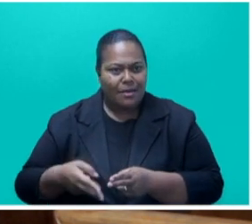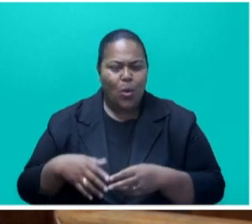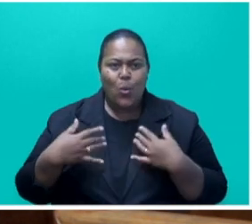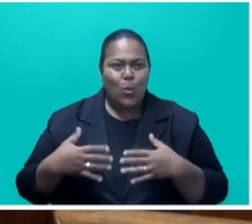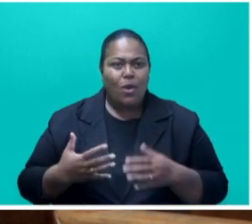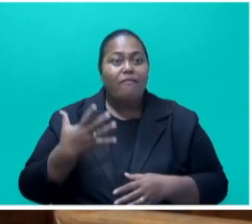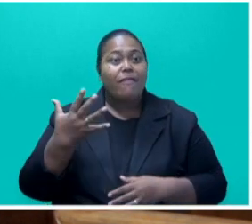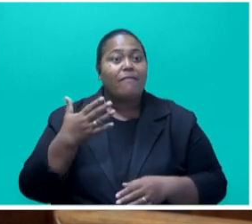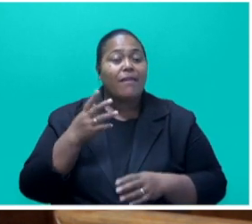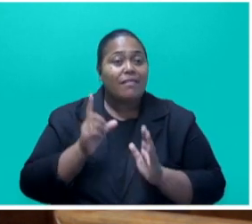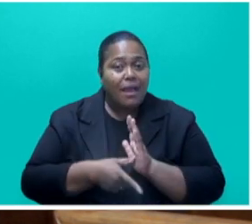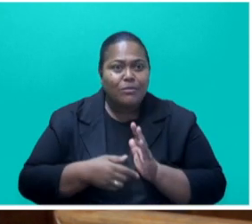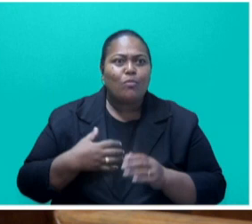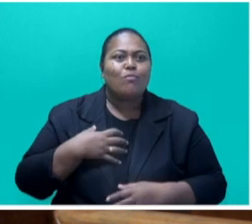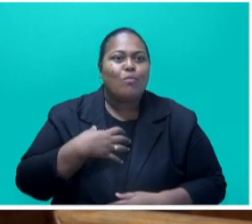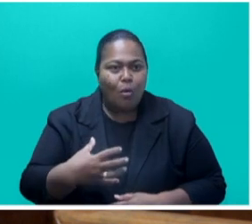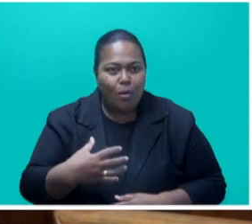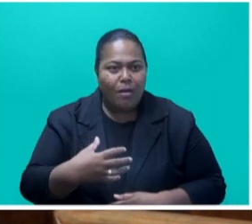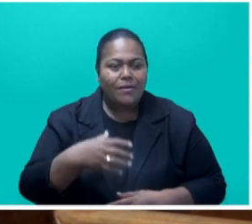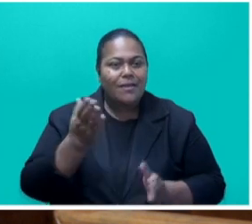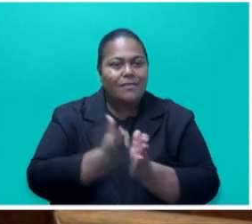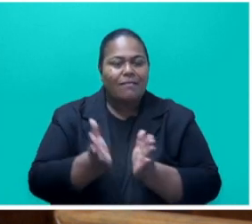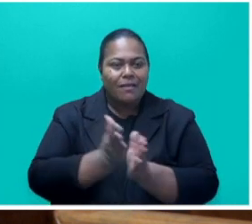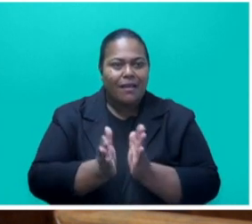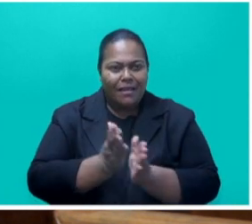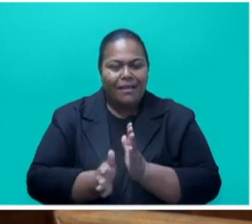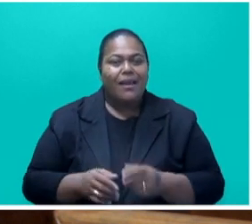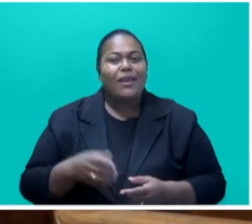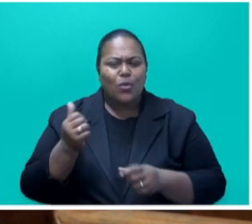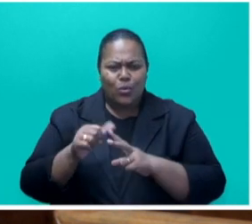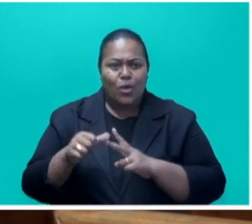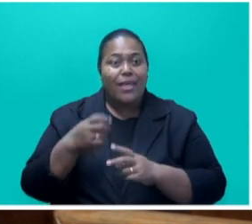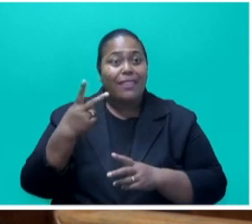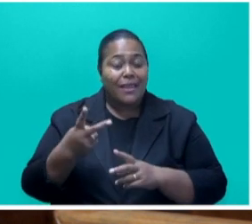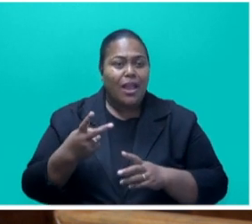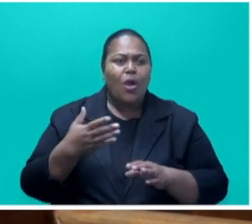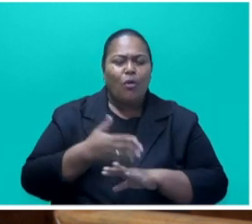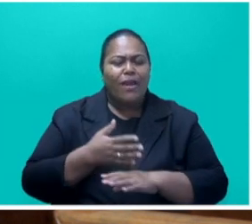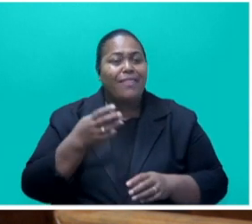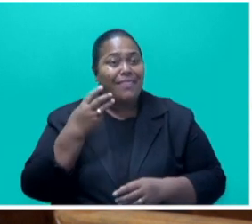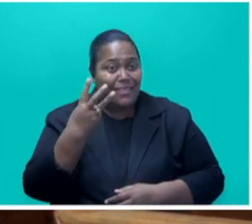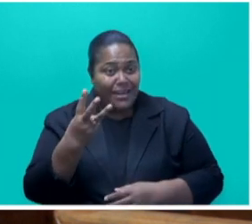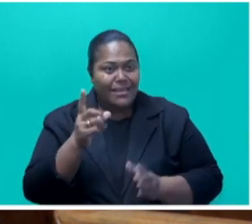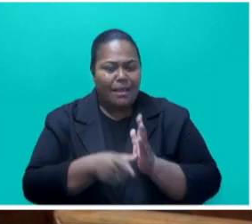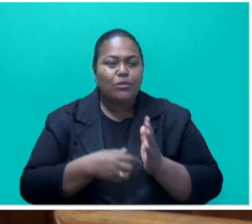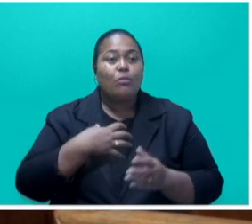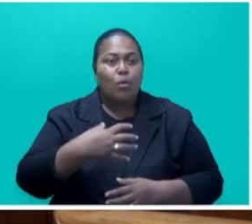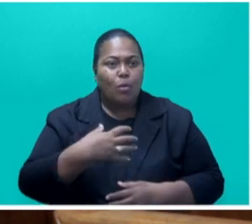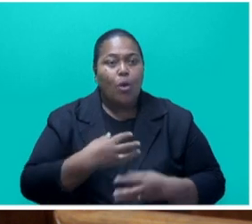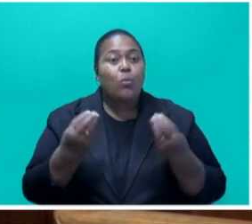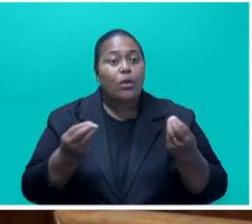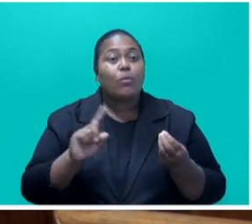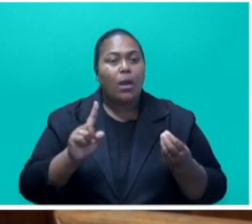cassava and 3 times more cane in harvest from the use of the tractor.